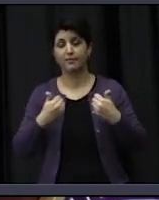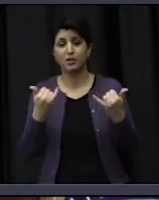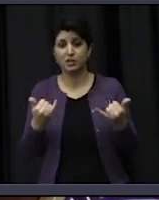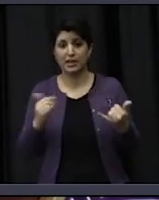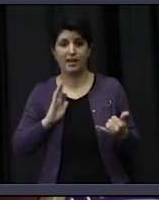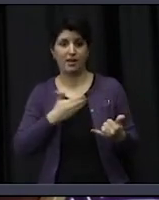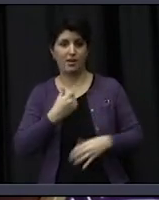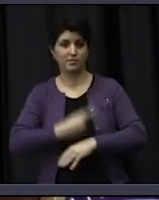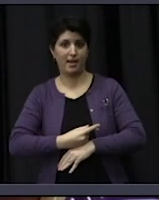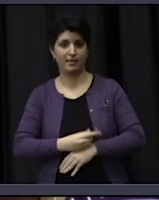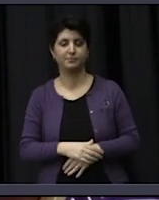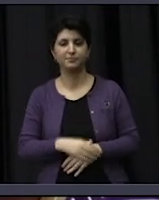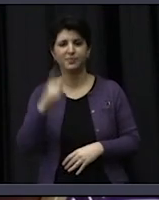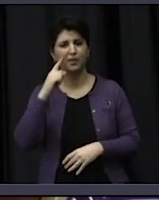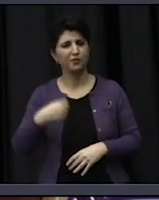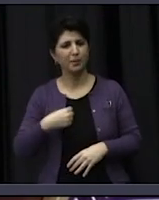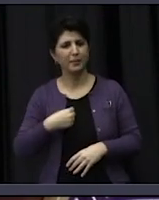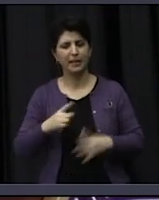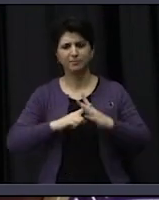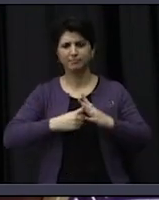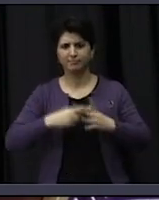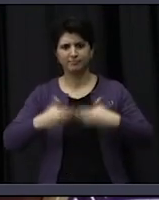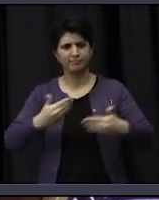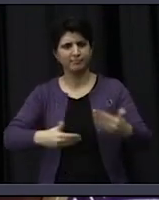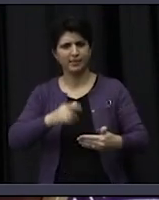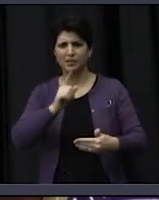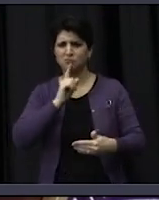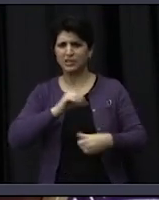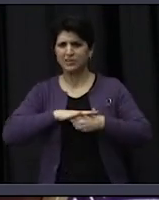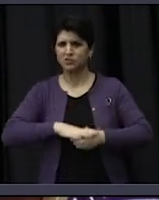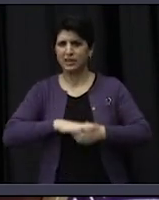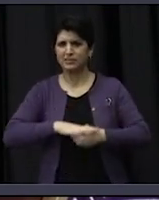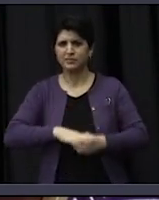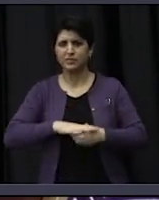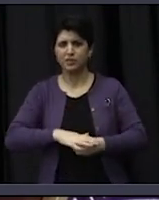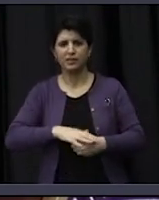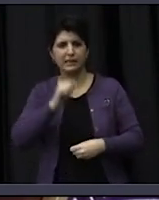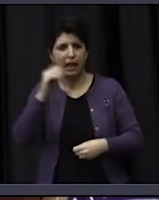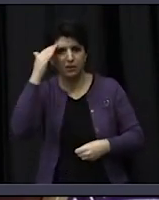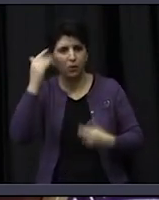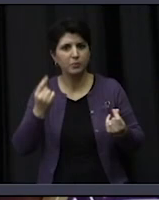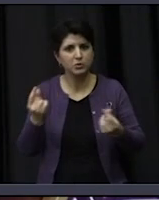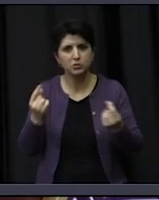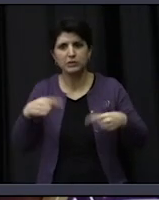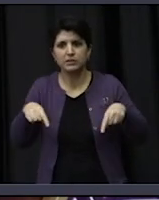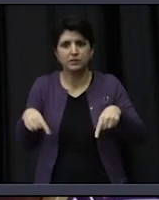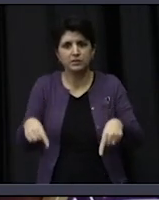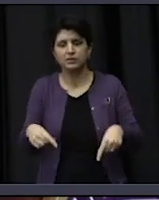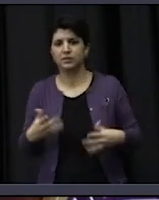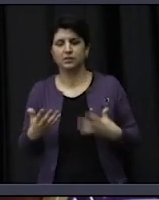me, beginnings are the most stressful phases of life. The uncertainty, the anxiety, the what